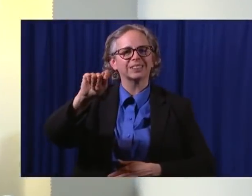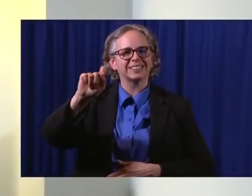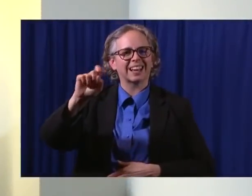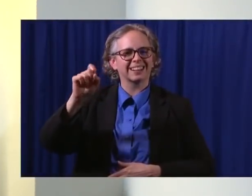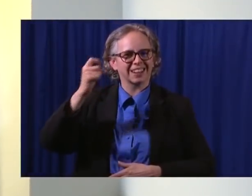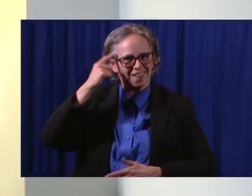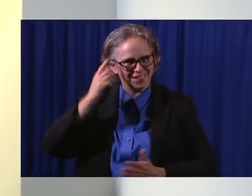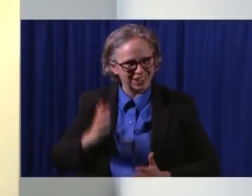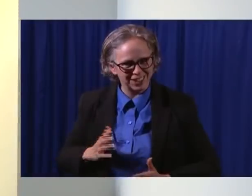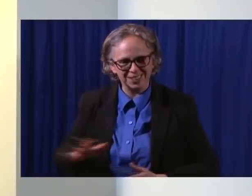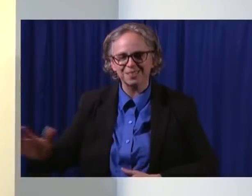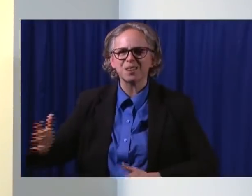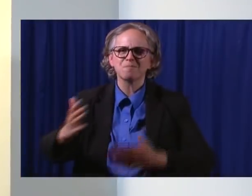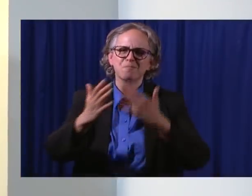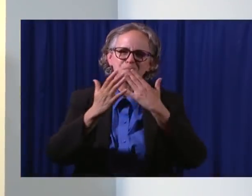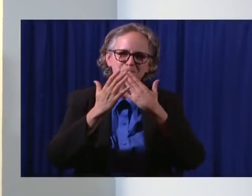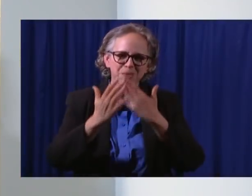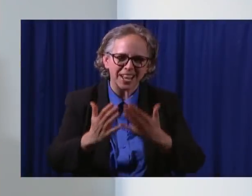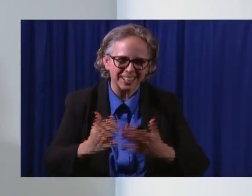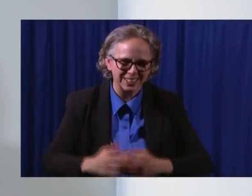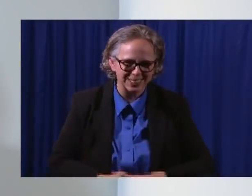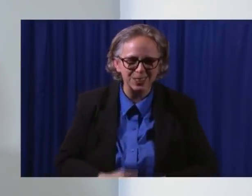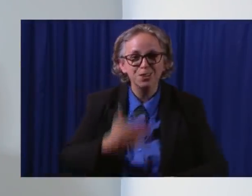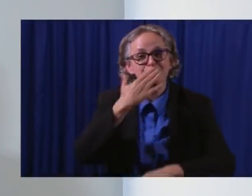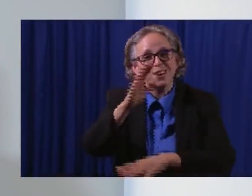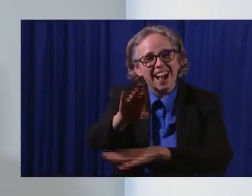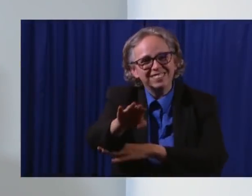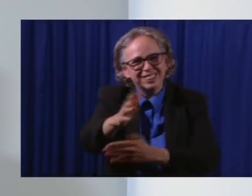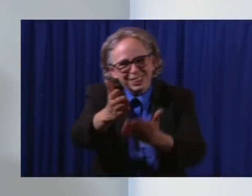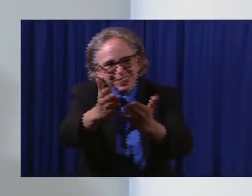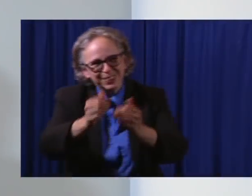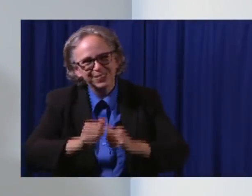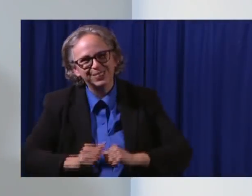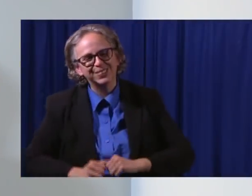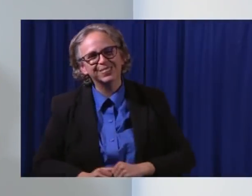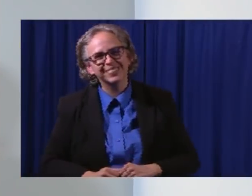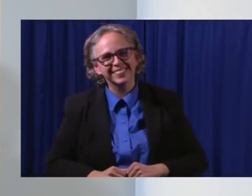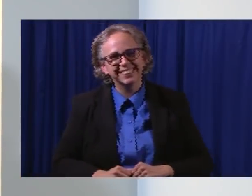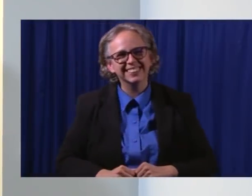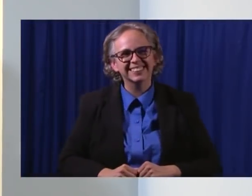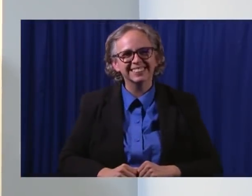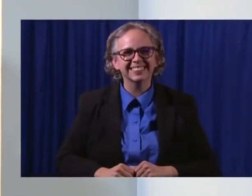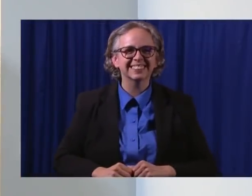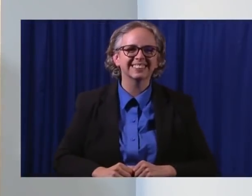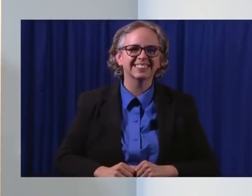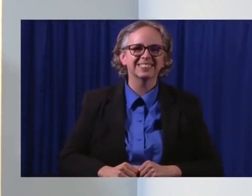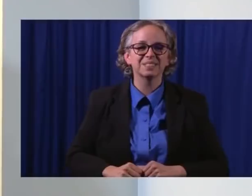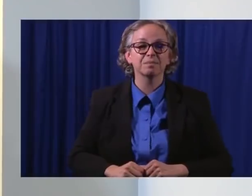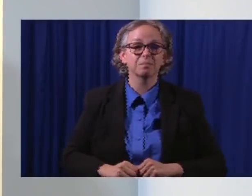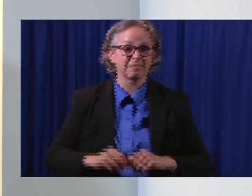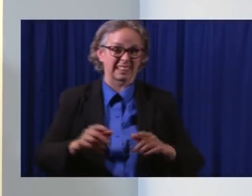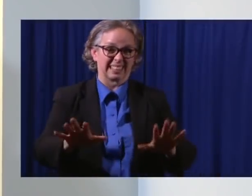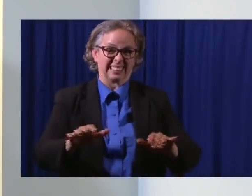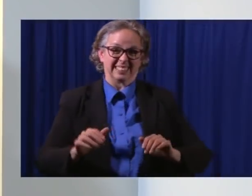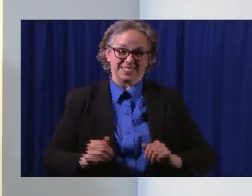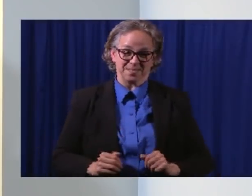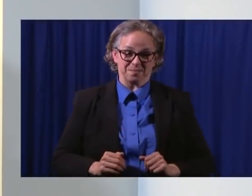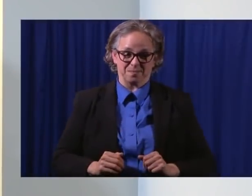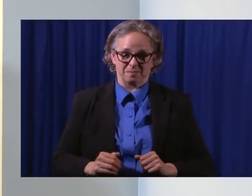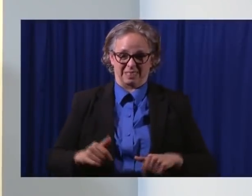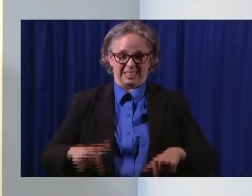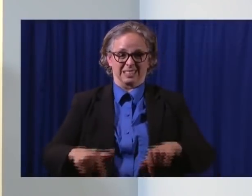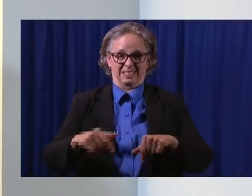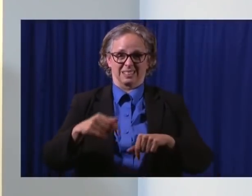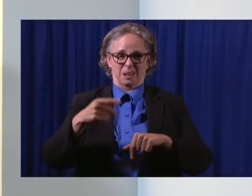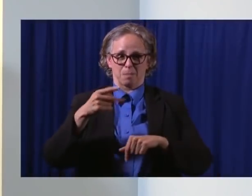Good afternoon. We have often said from these news conferences that COVID-19, the virus, is going to be